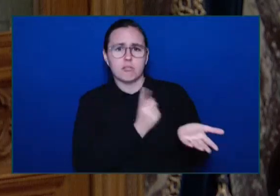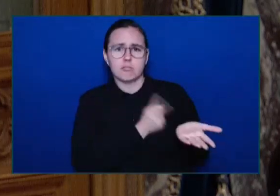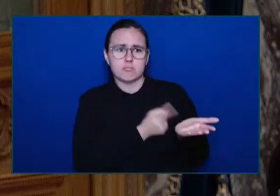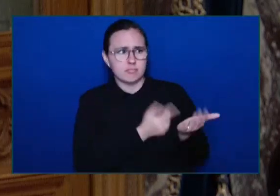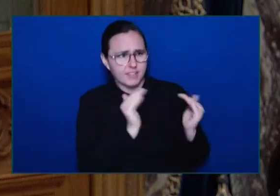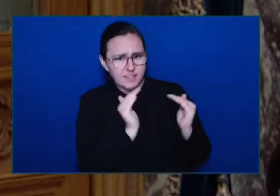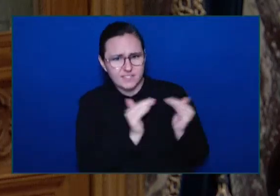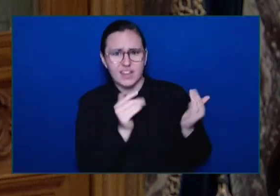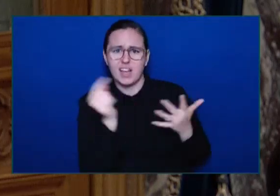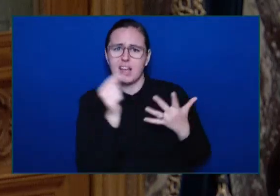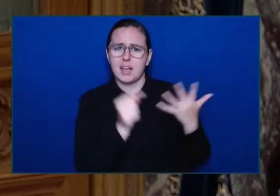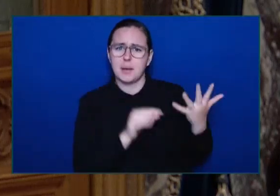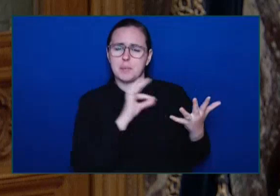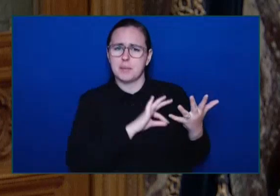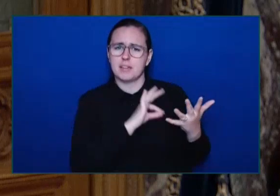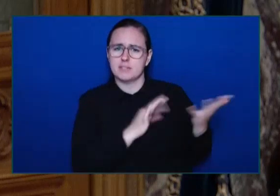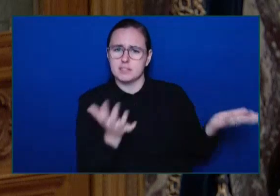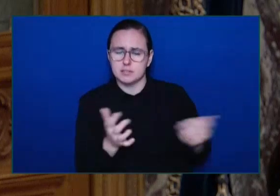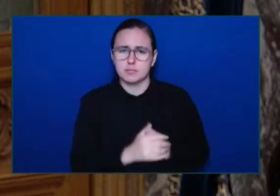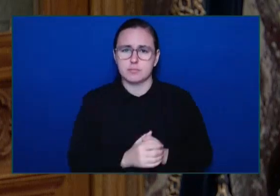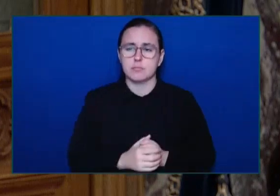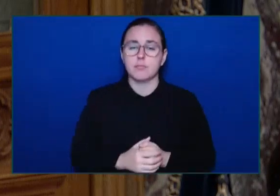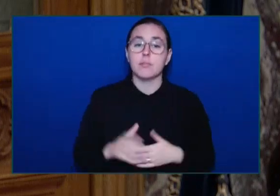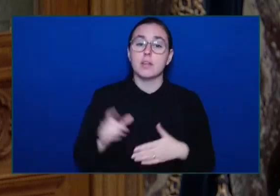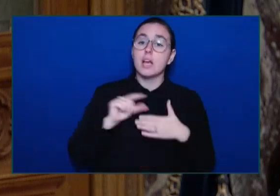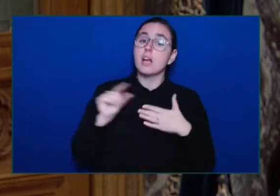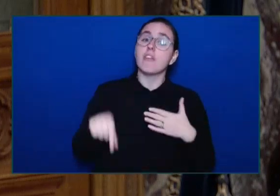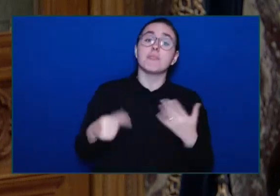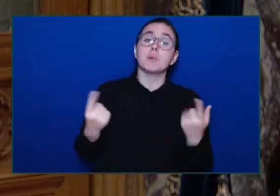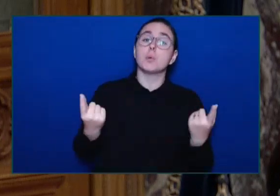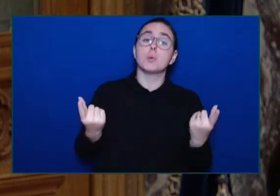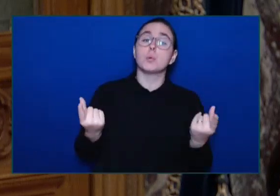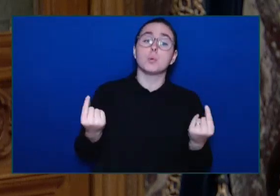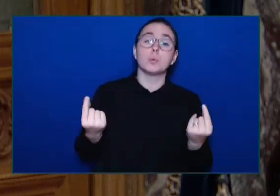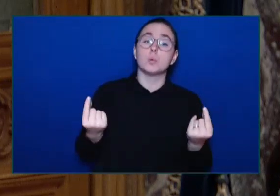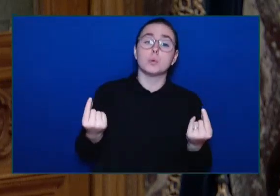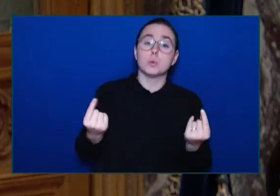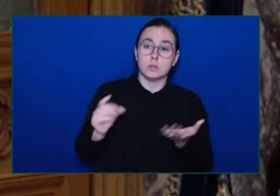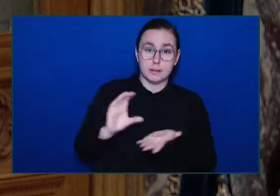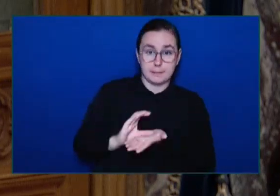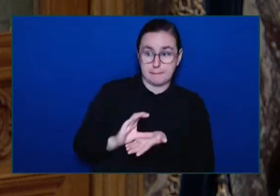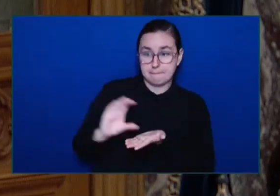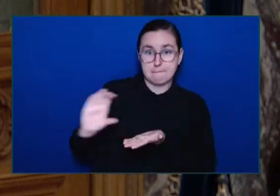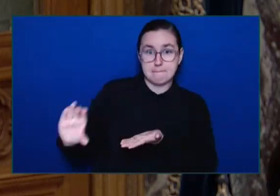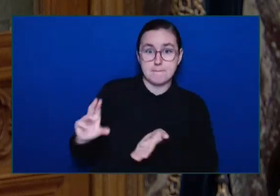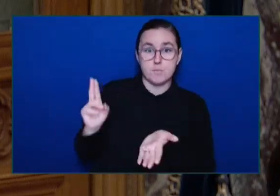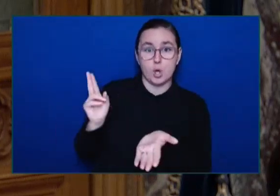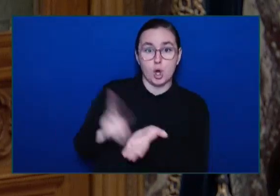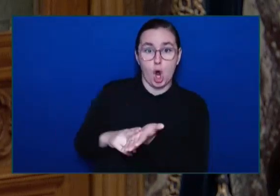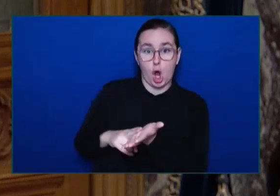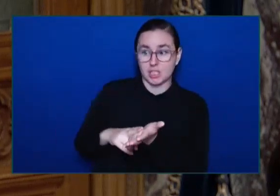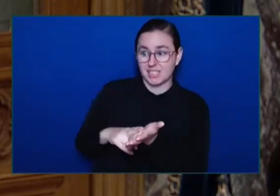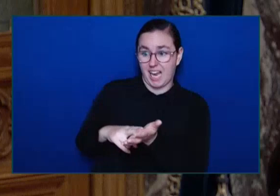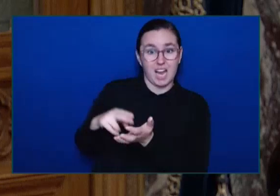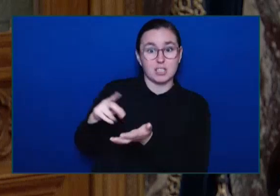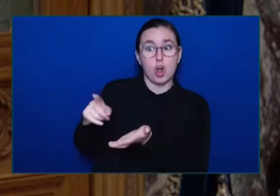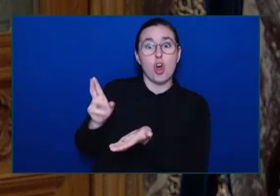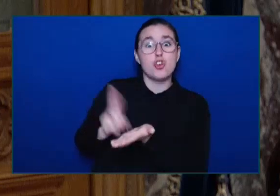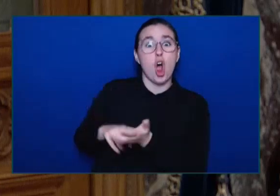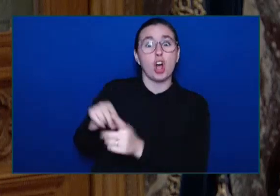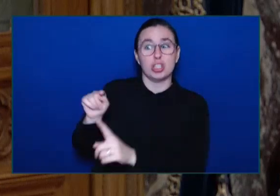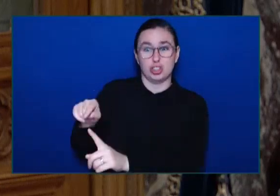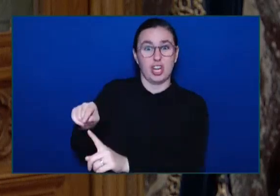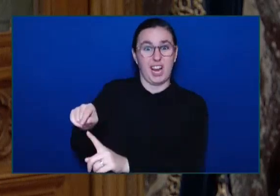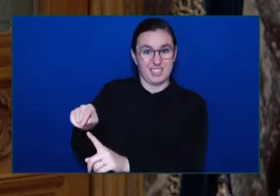operations to for-profit corporations without any safeguards. Although the buses in the Fraser Valley are owned